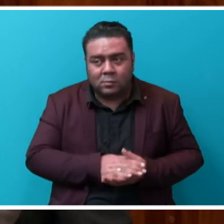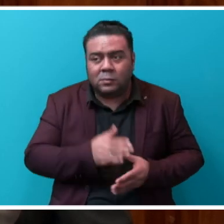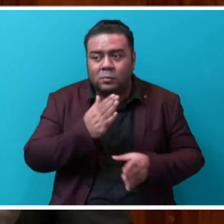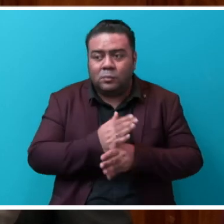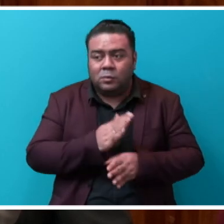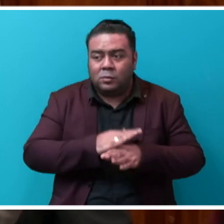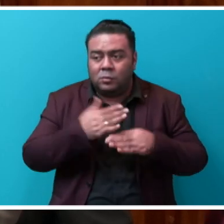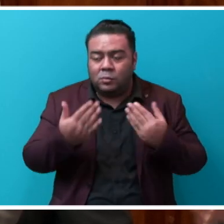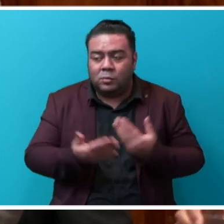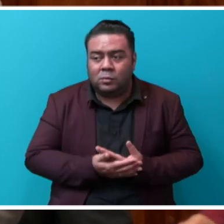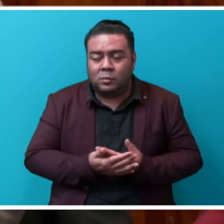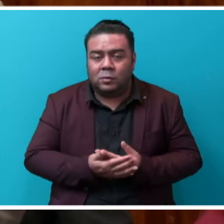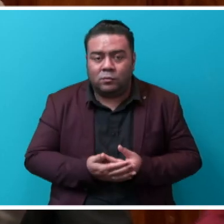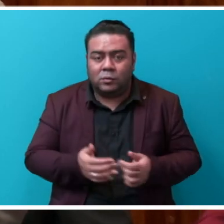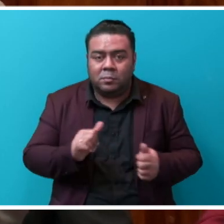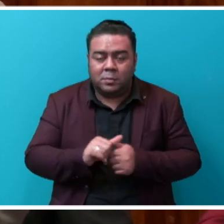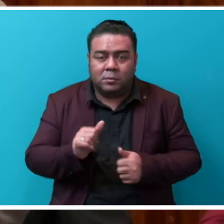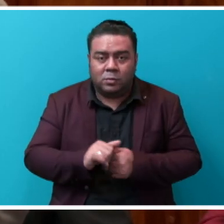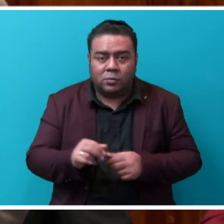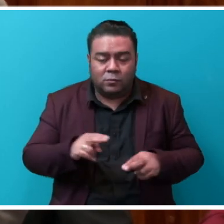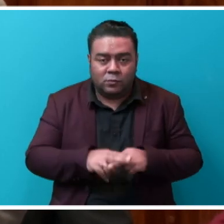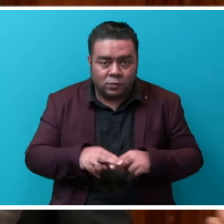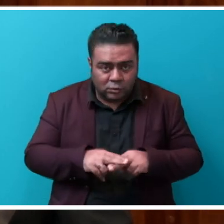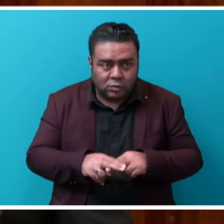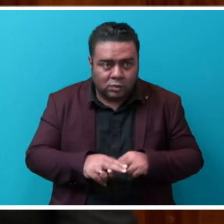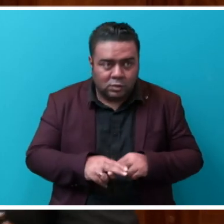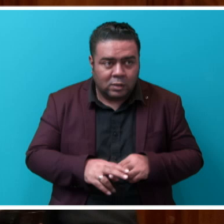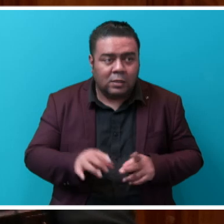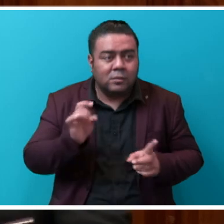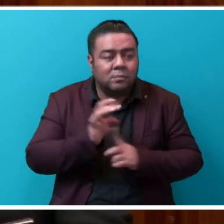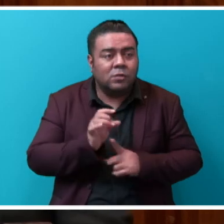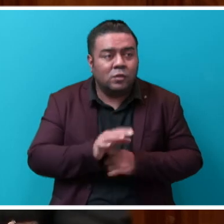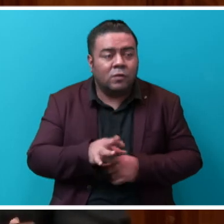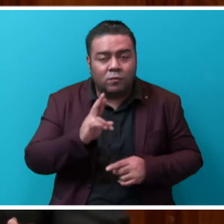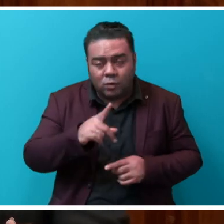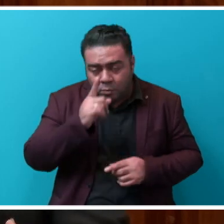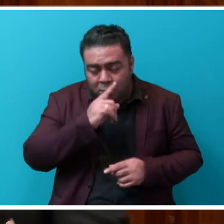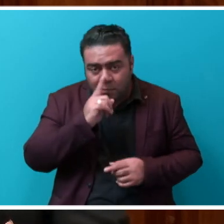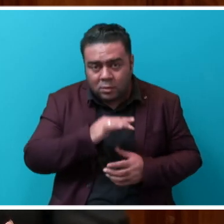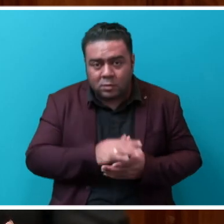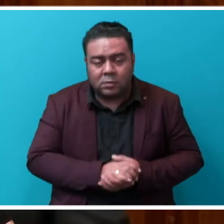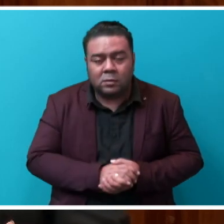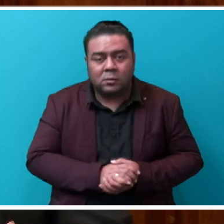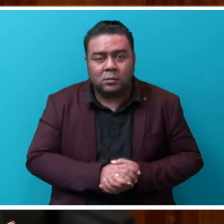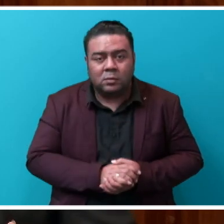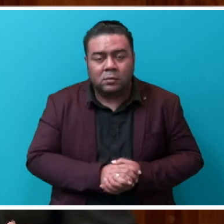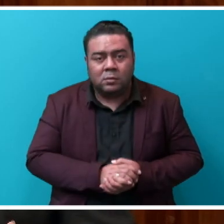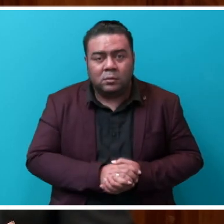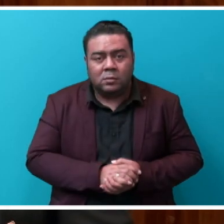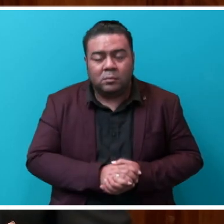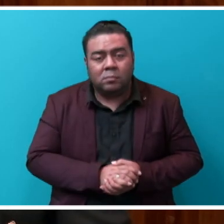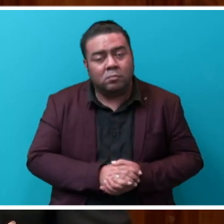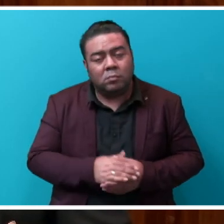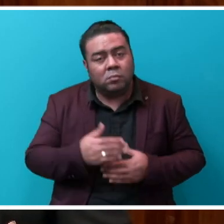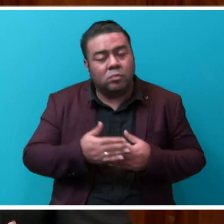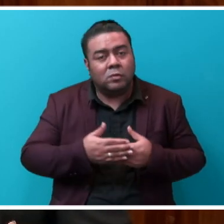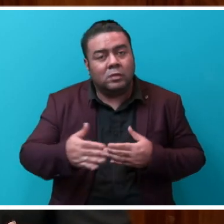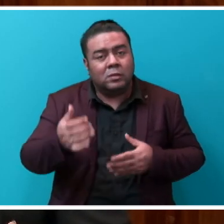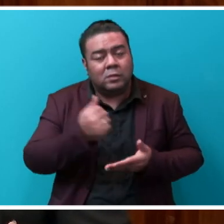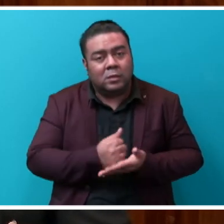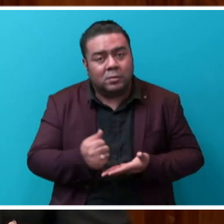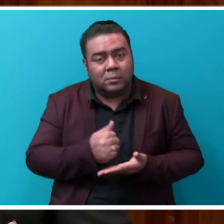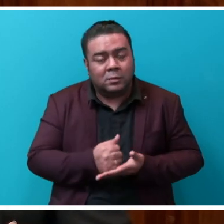together for the betterment of Fijians, especially for our people overseas. Beyond the numbers, Honorable Speaker,